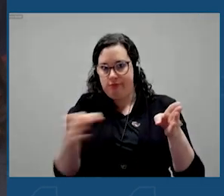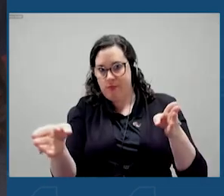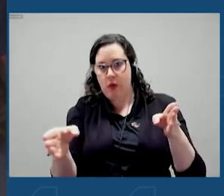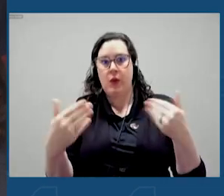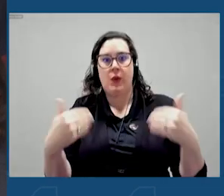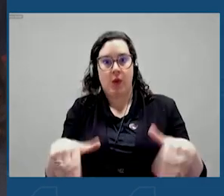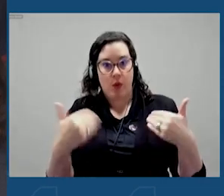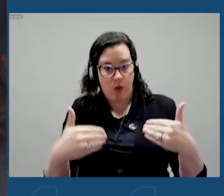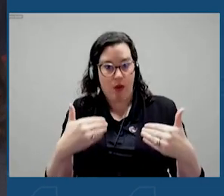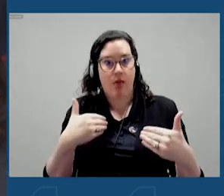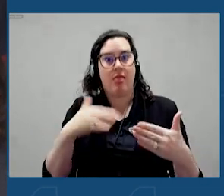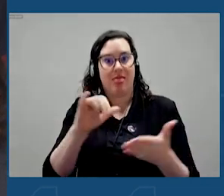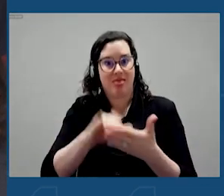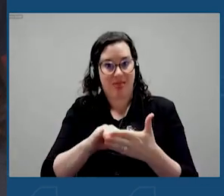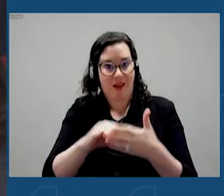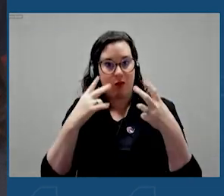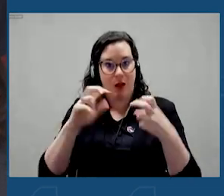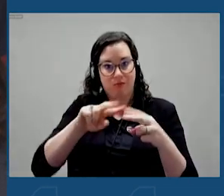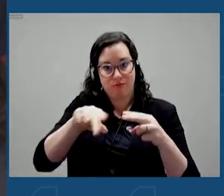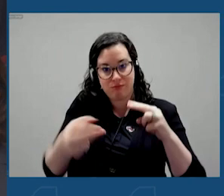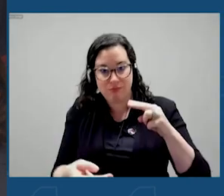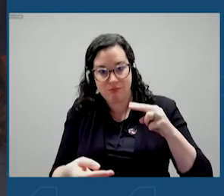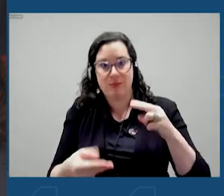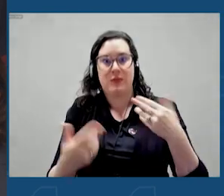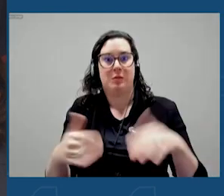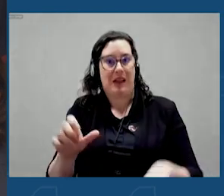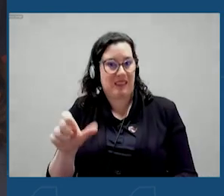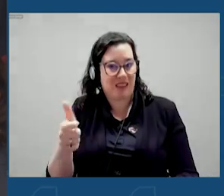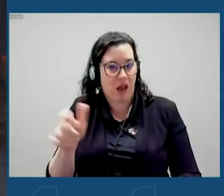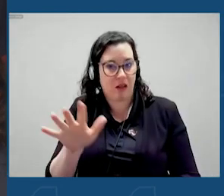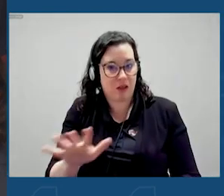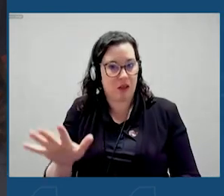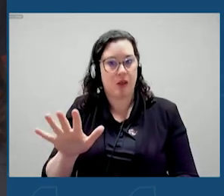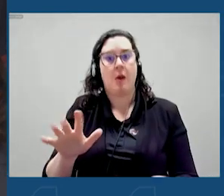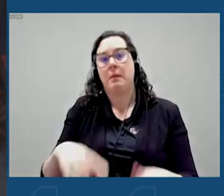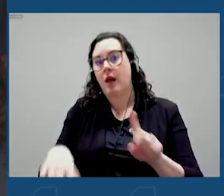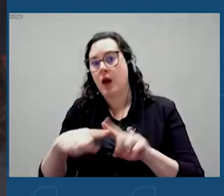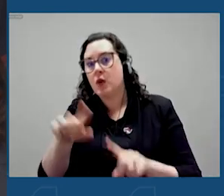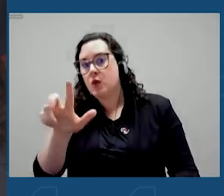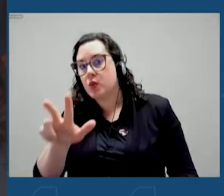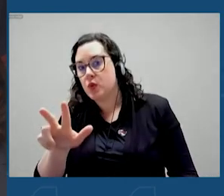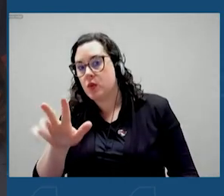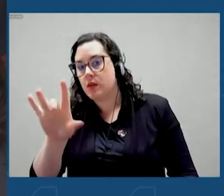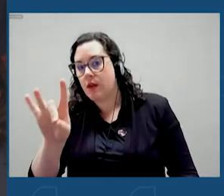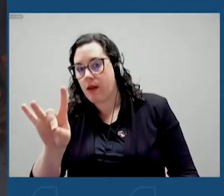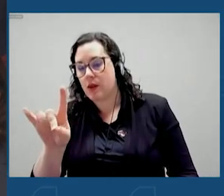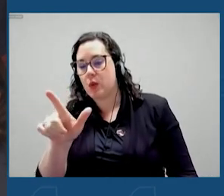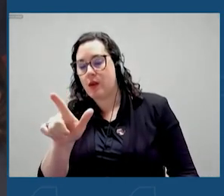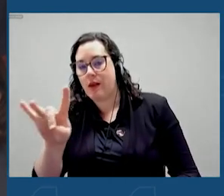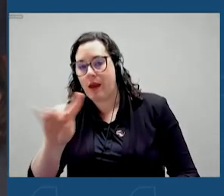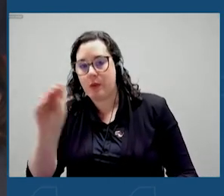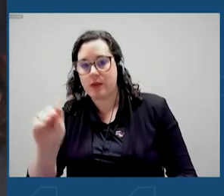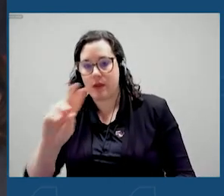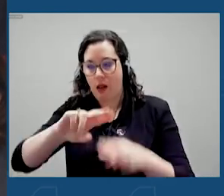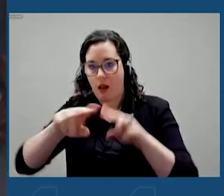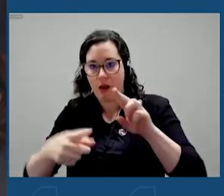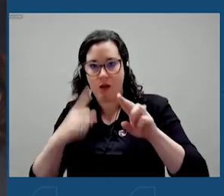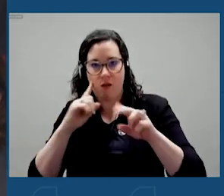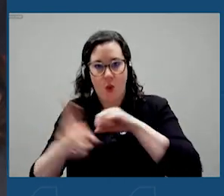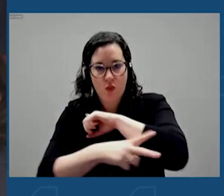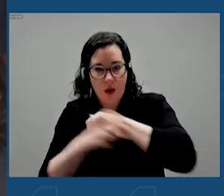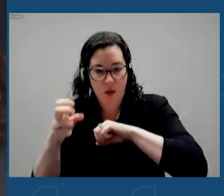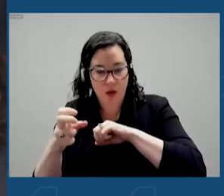digits, and that includes a 28% decline in robberies. And when comparing the time period, listen to